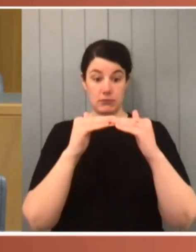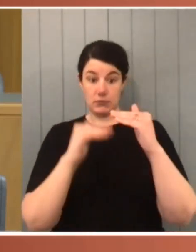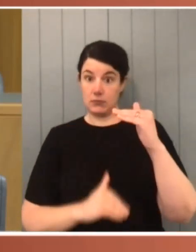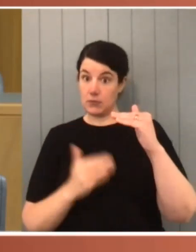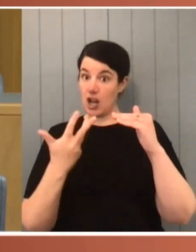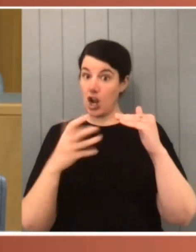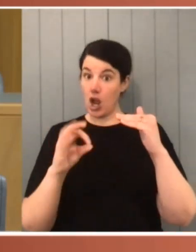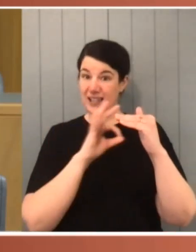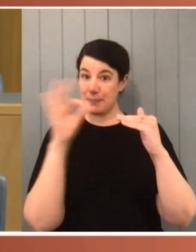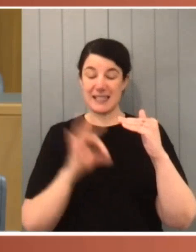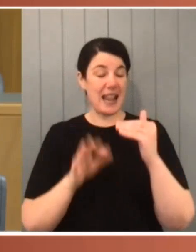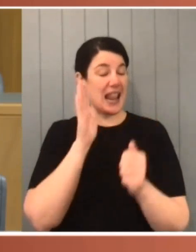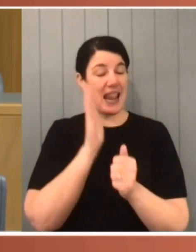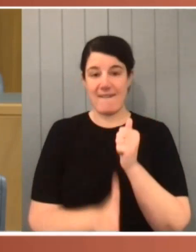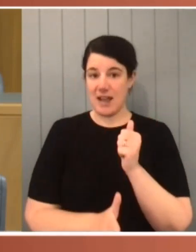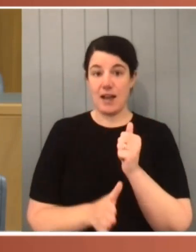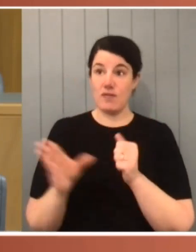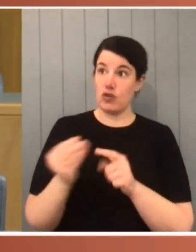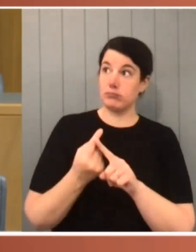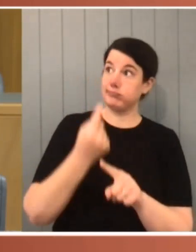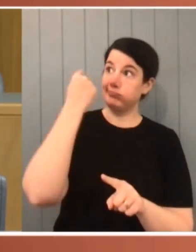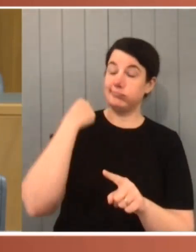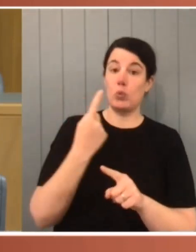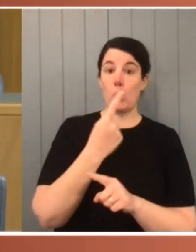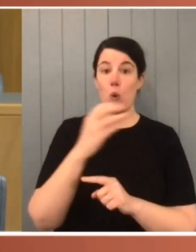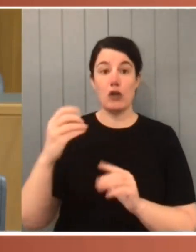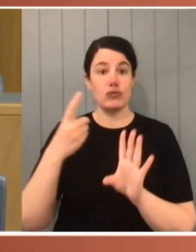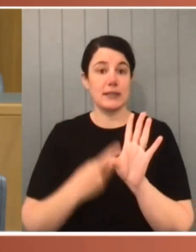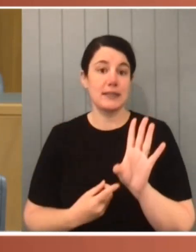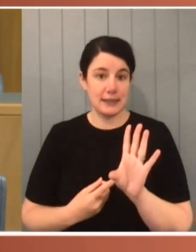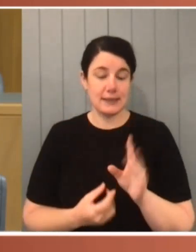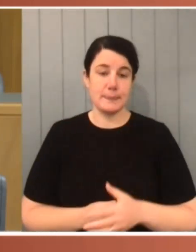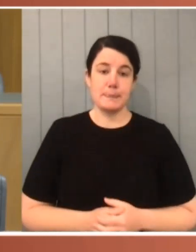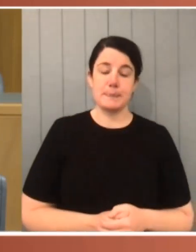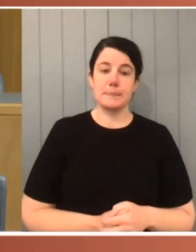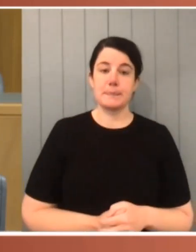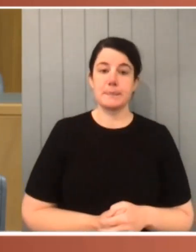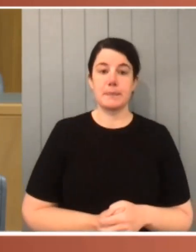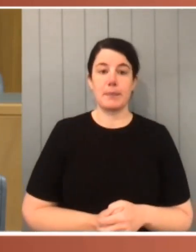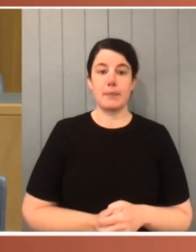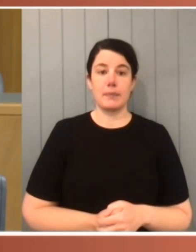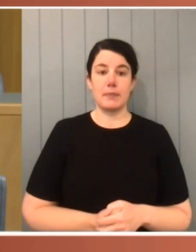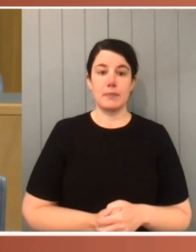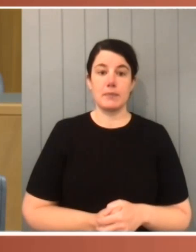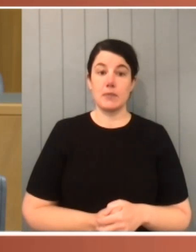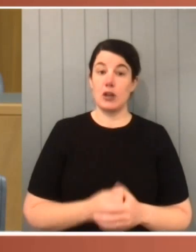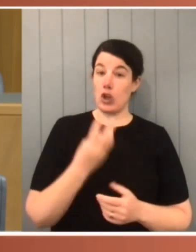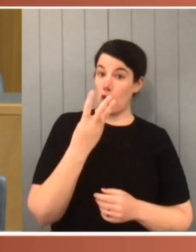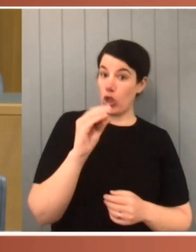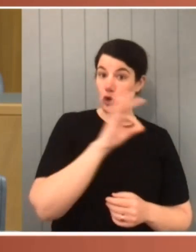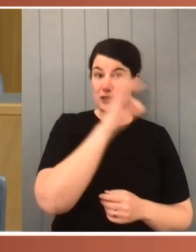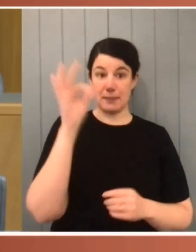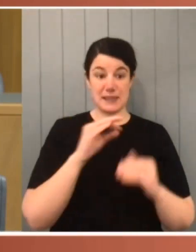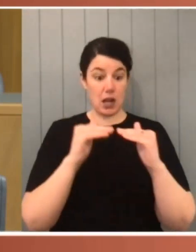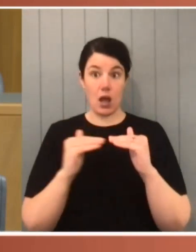90% since the adoption of compulsory voting a century ago. This is some 30% higher than the